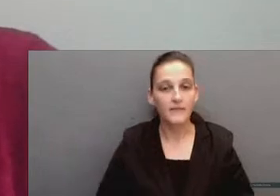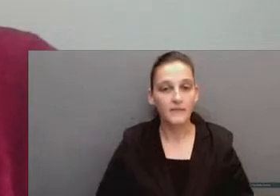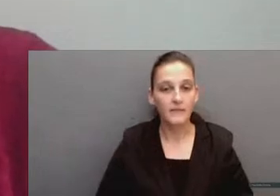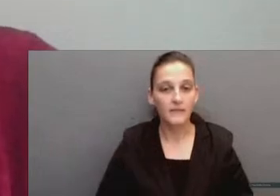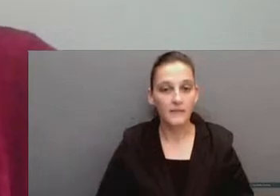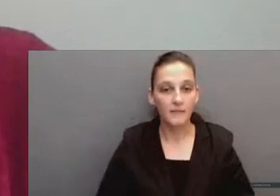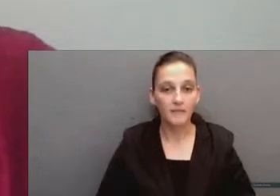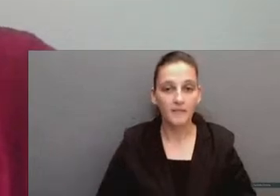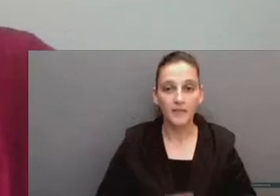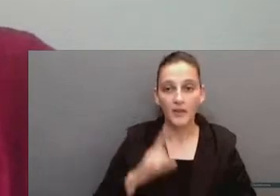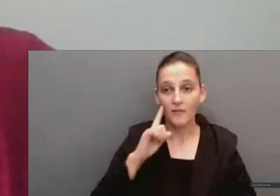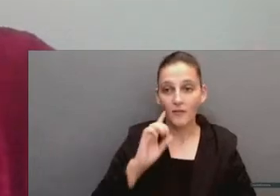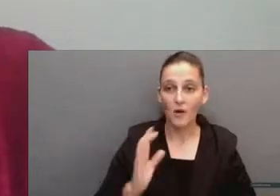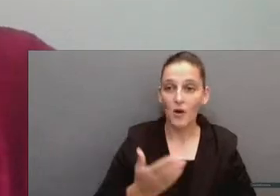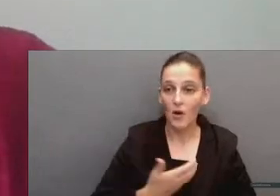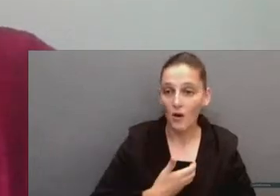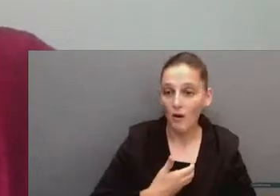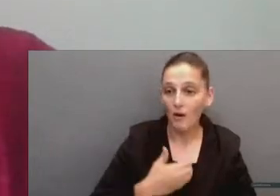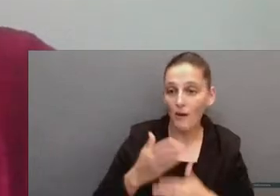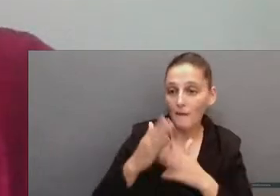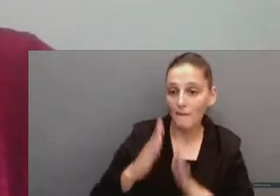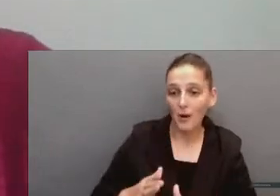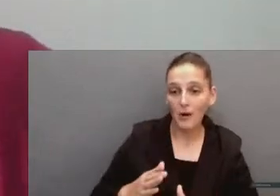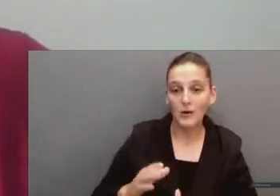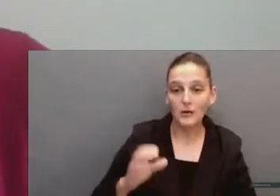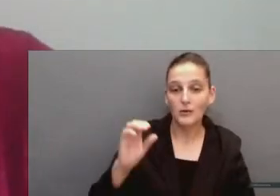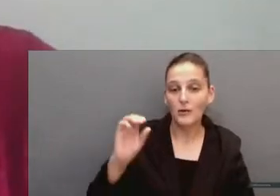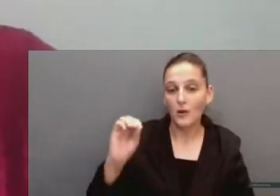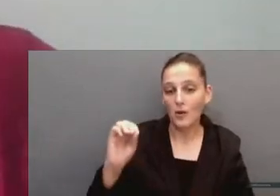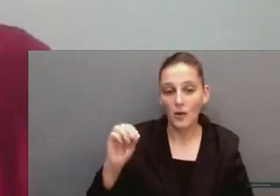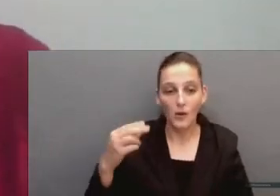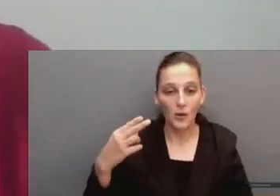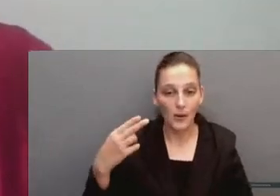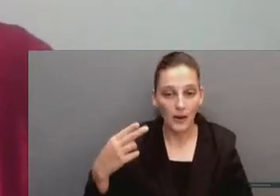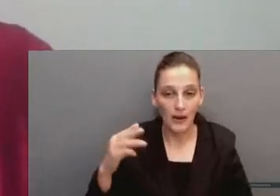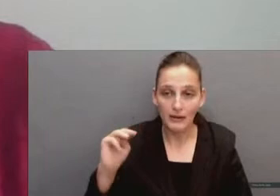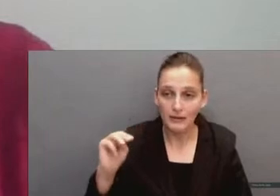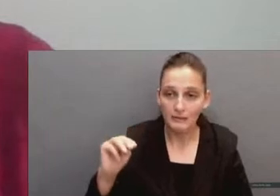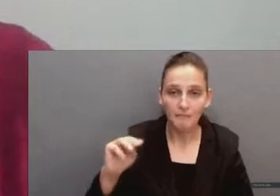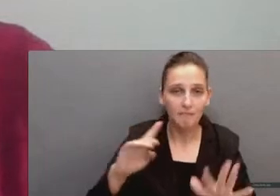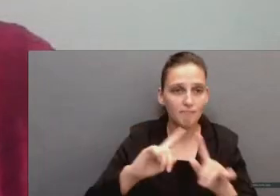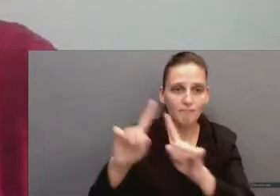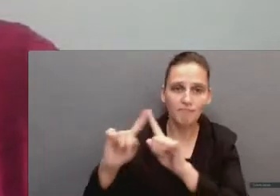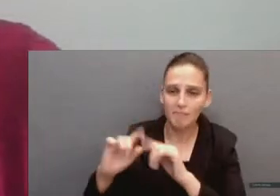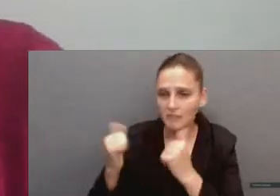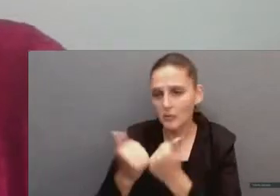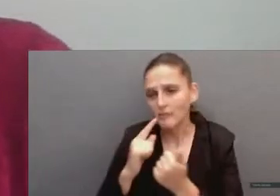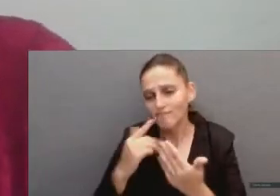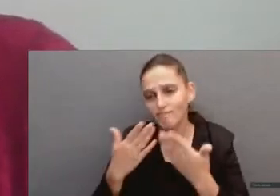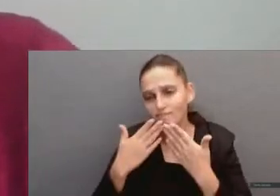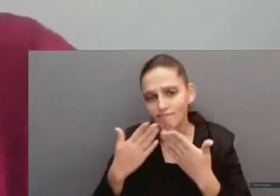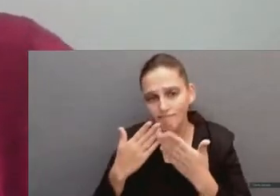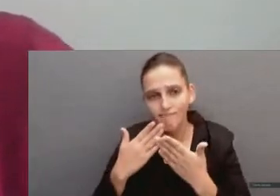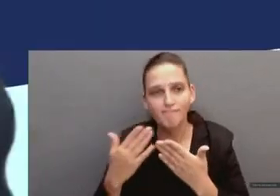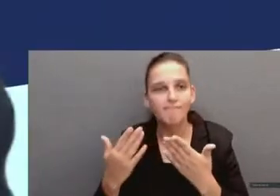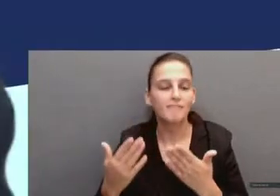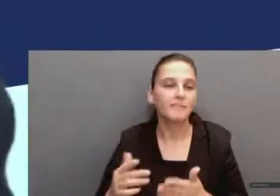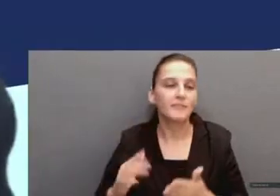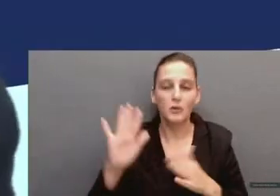and OMH and everybody, we just salute and with great gratitude. Thank you. I'll turn it over to you, Madam